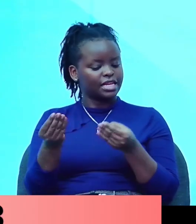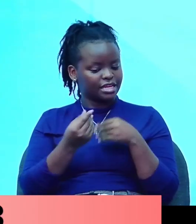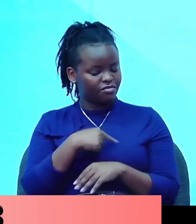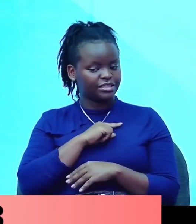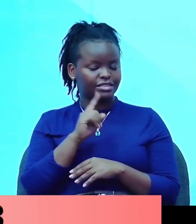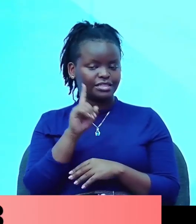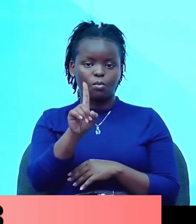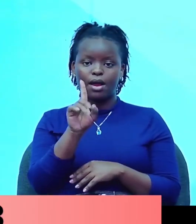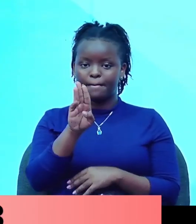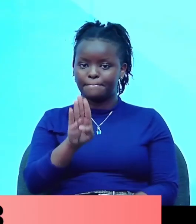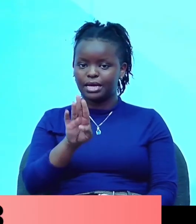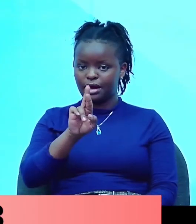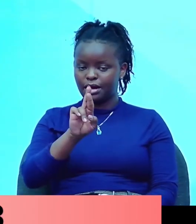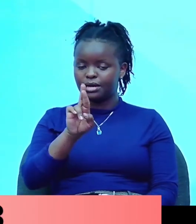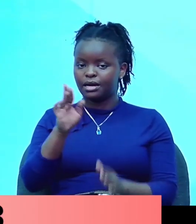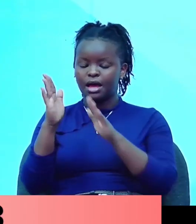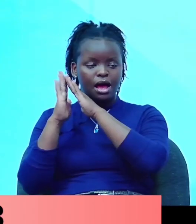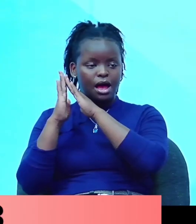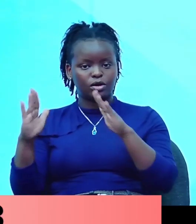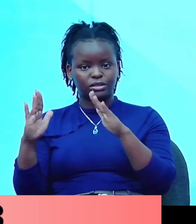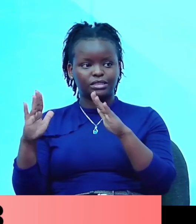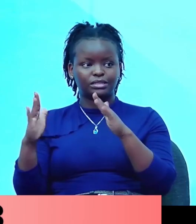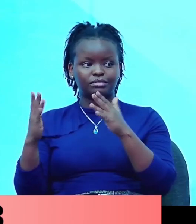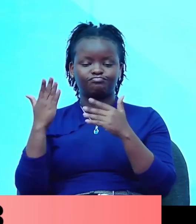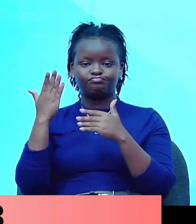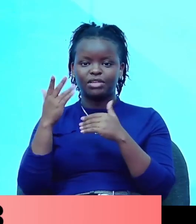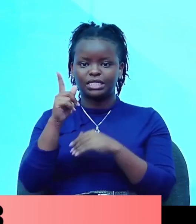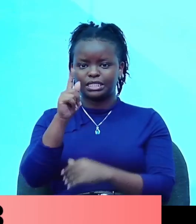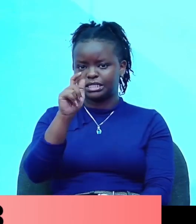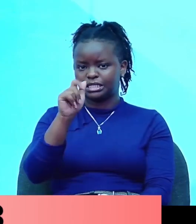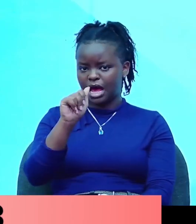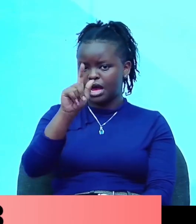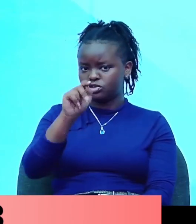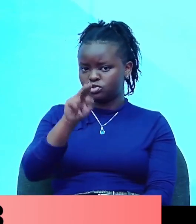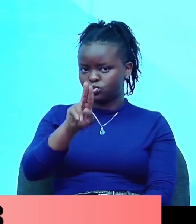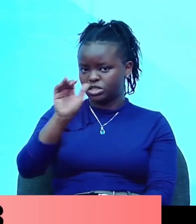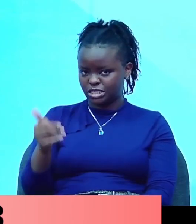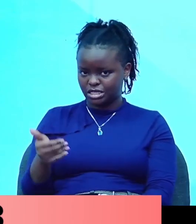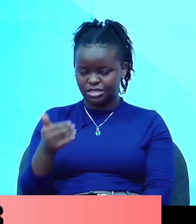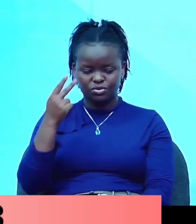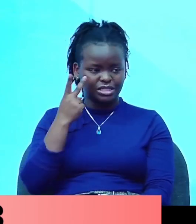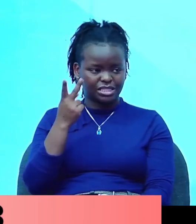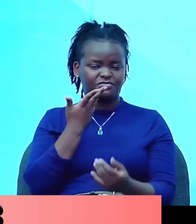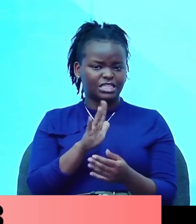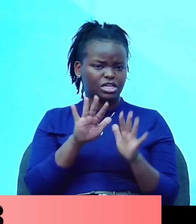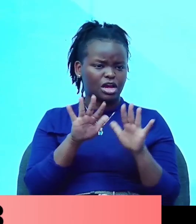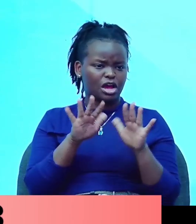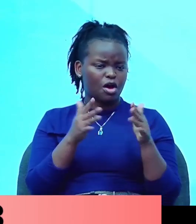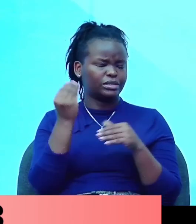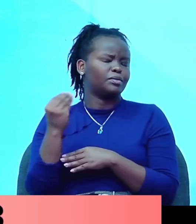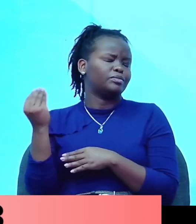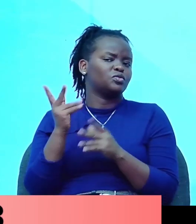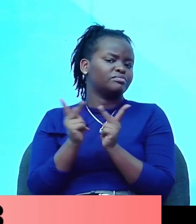1-bedroom apartment in Tatu, which is, and we've seen how Tatu has actually grown. Right. It's a very beautiful place,